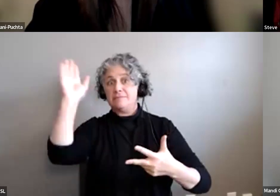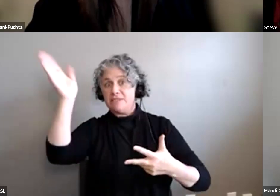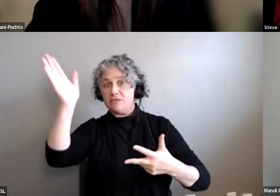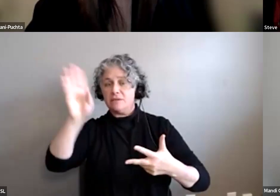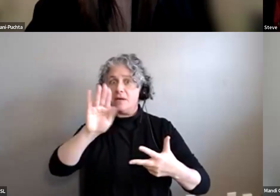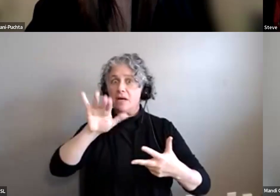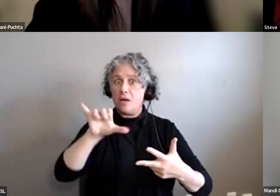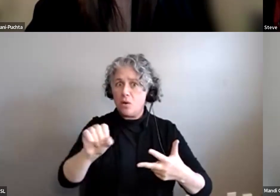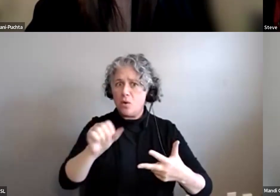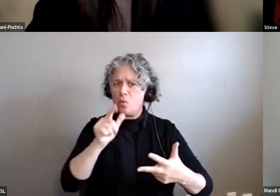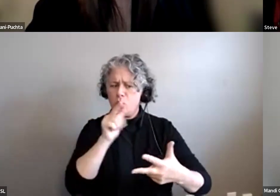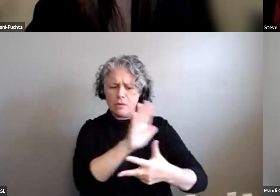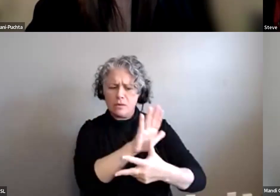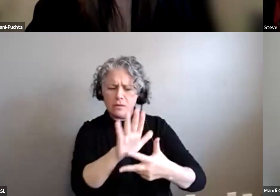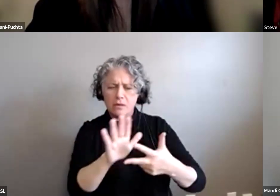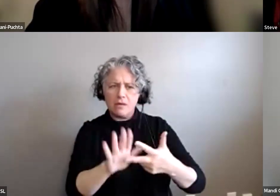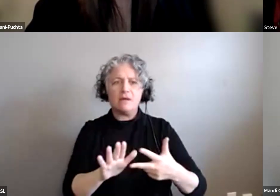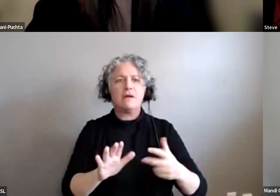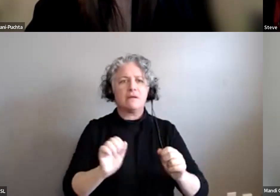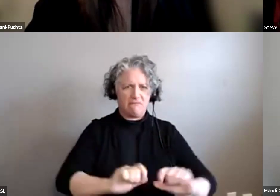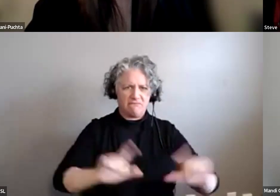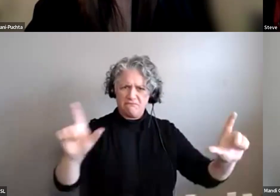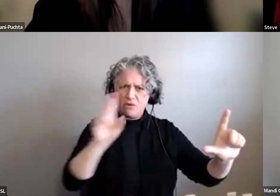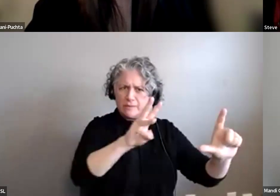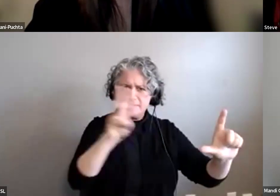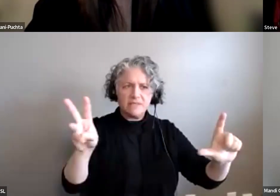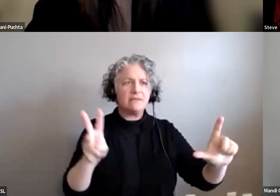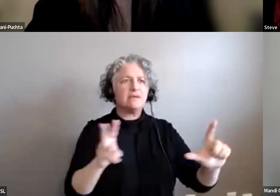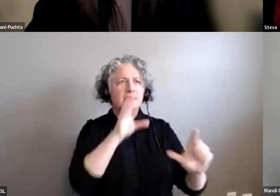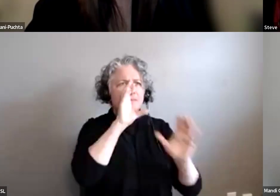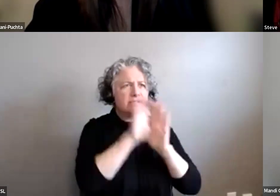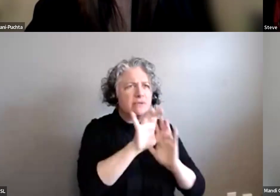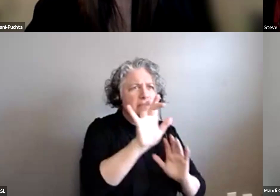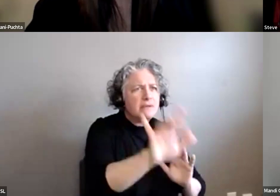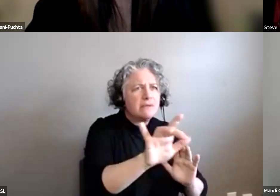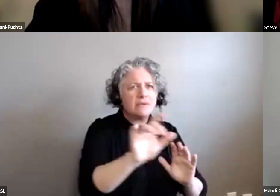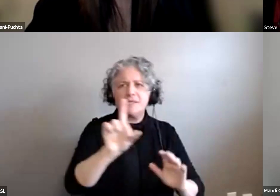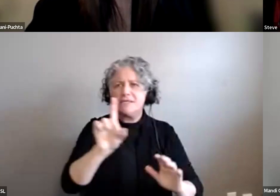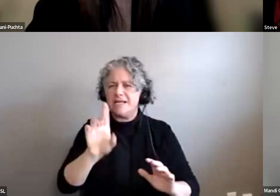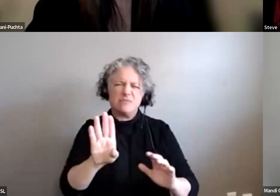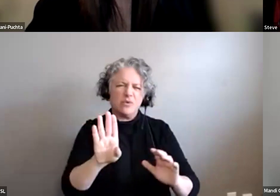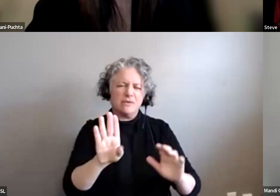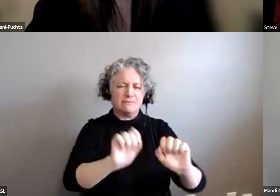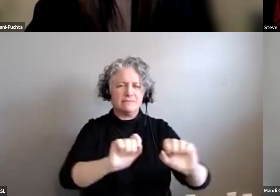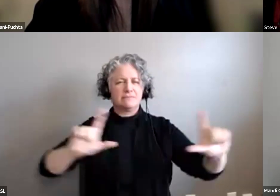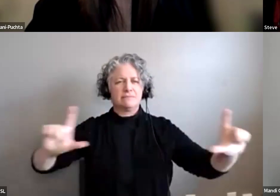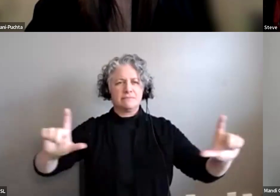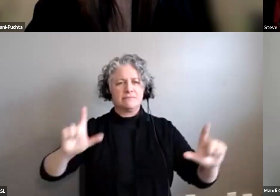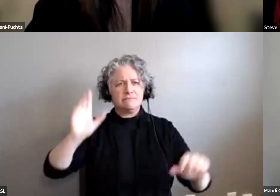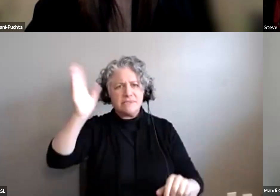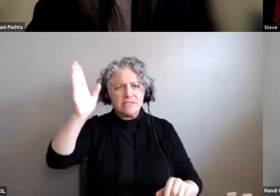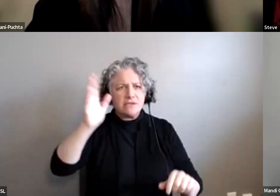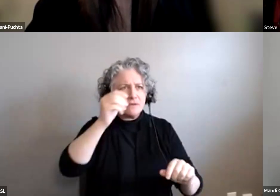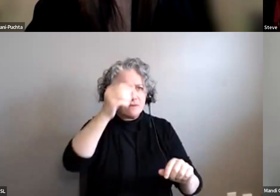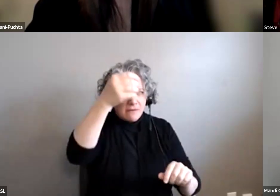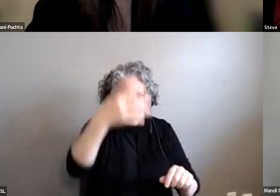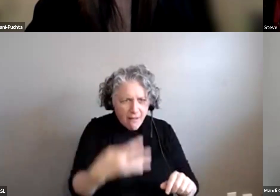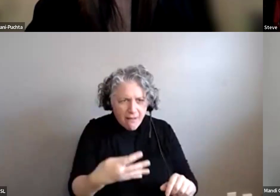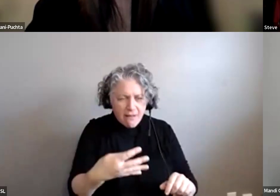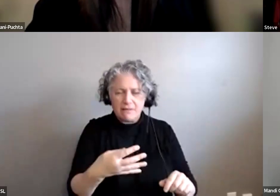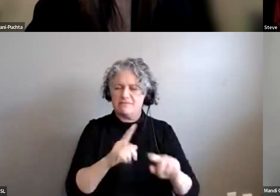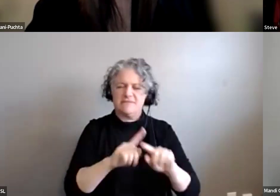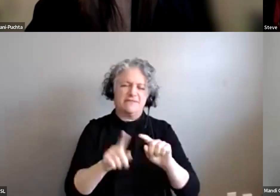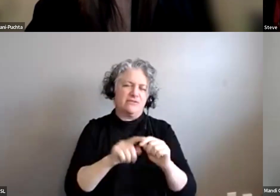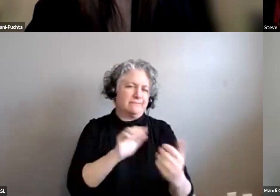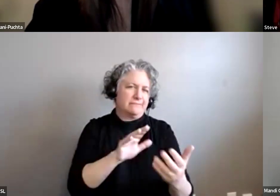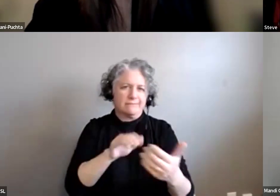website. You click on the picture, you go to the dashboard, pick on speakers. There's a number of ways you can